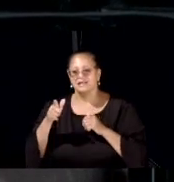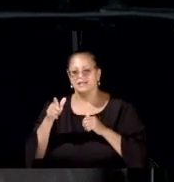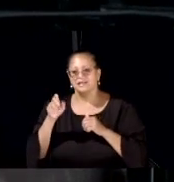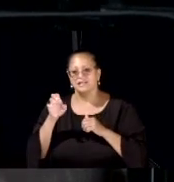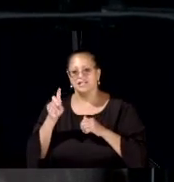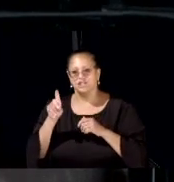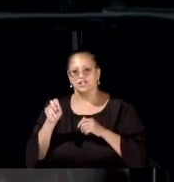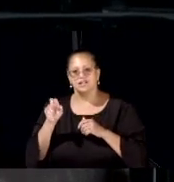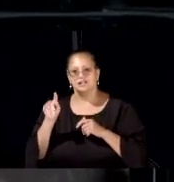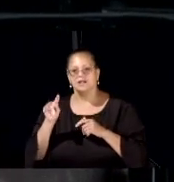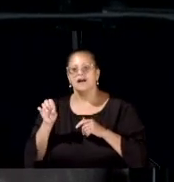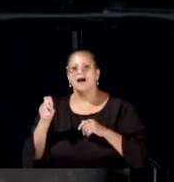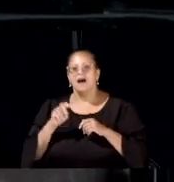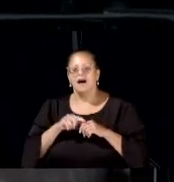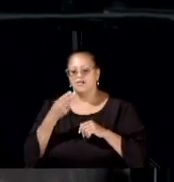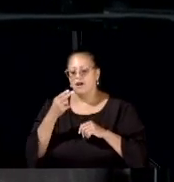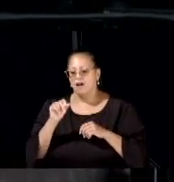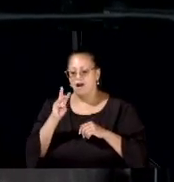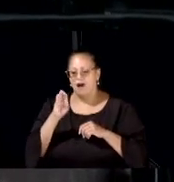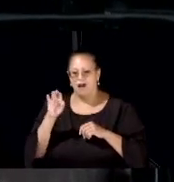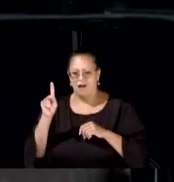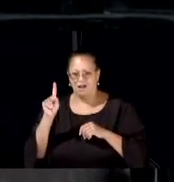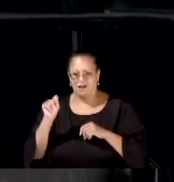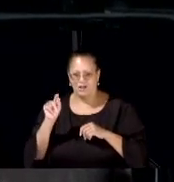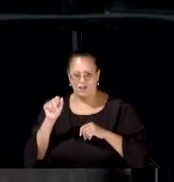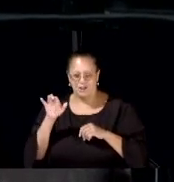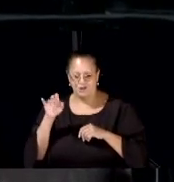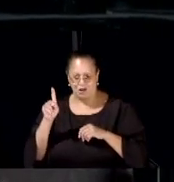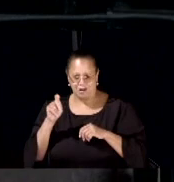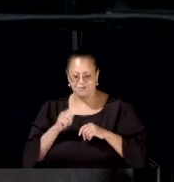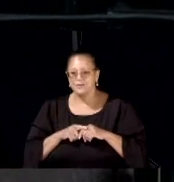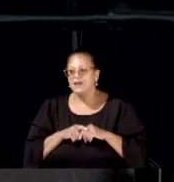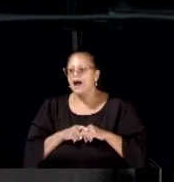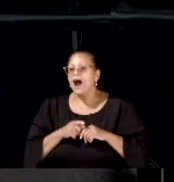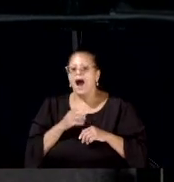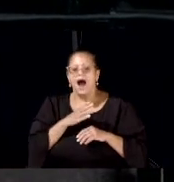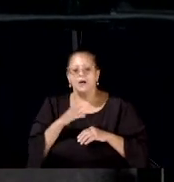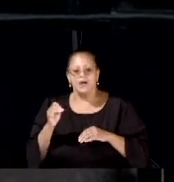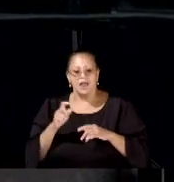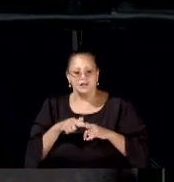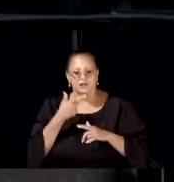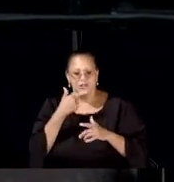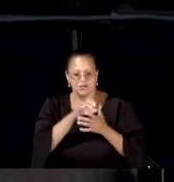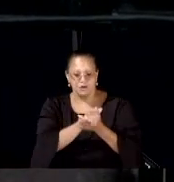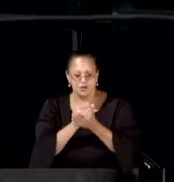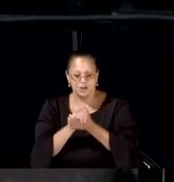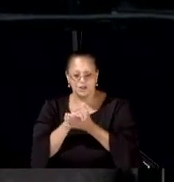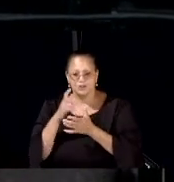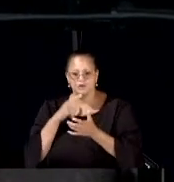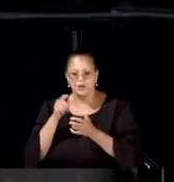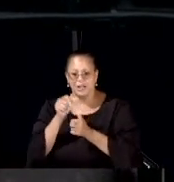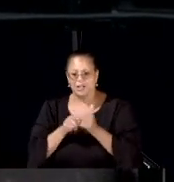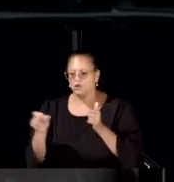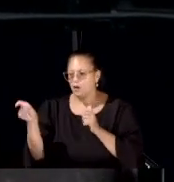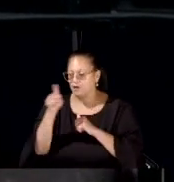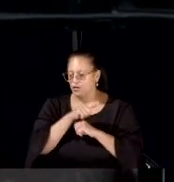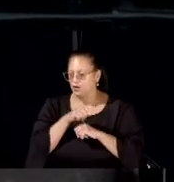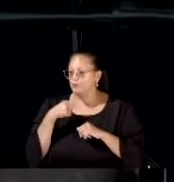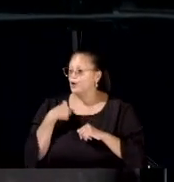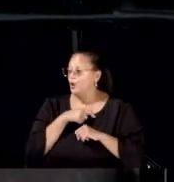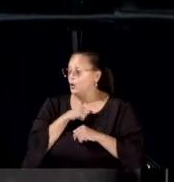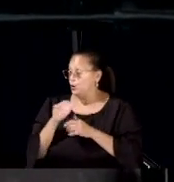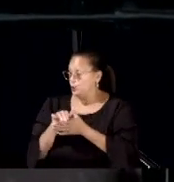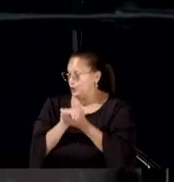style. To begin our announcements, I would like to extend a huge congratulations to each and every one of you. We did